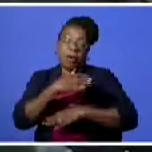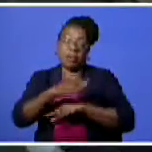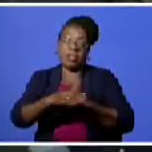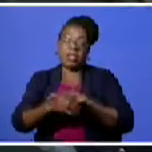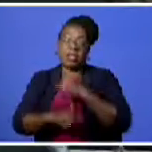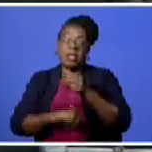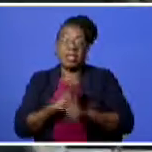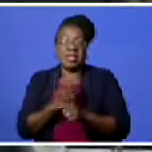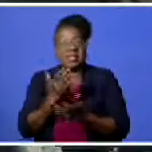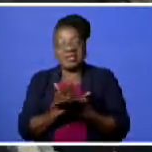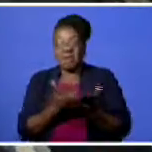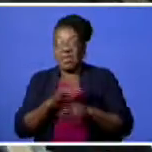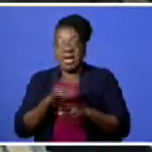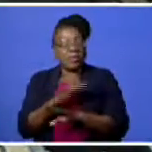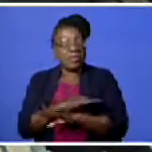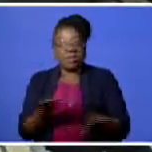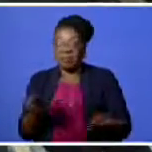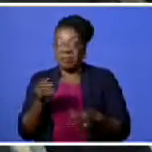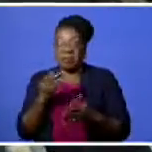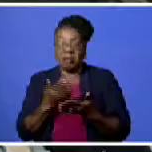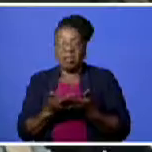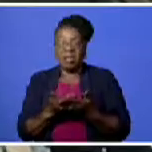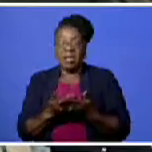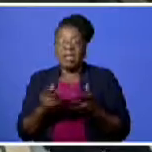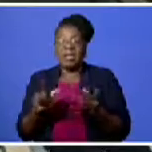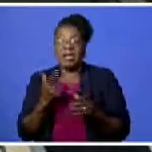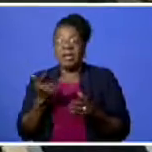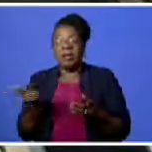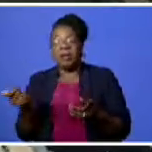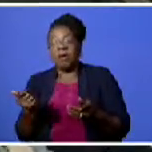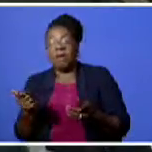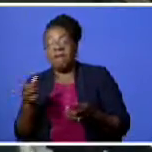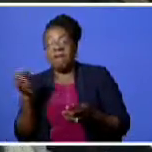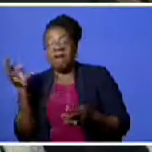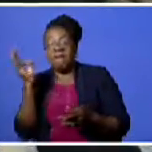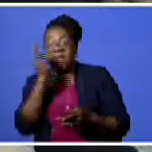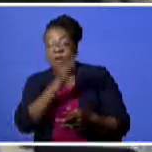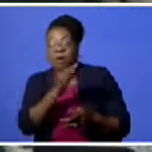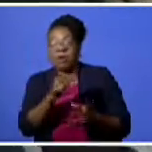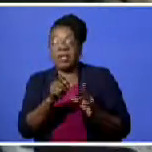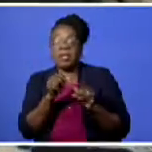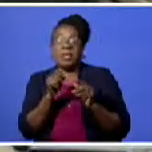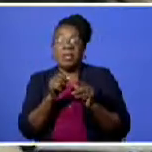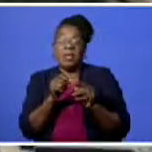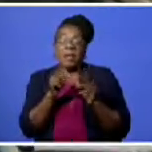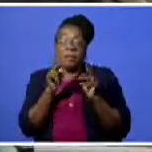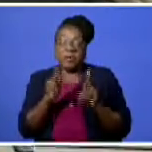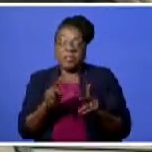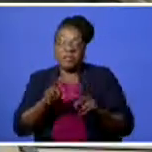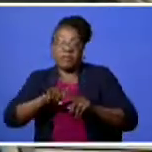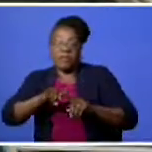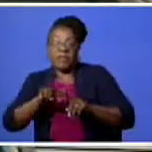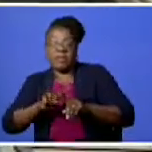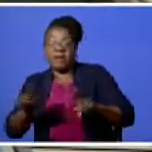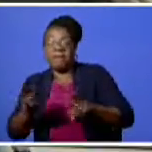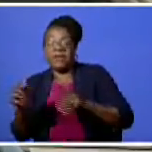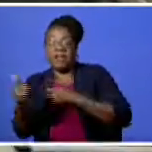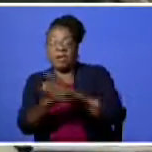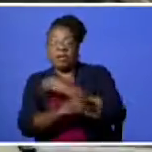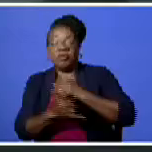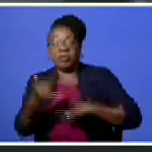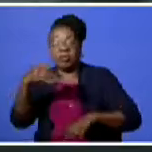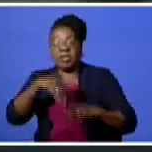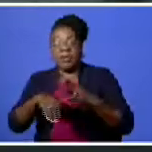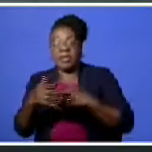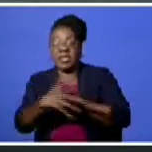great because you have a lot of poachers has come over in a bunch of big boats, and they outnumber the small